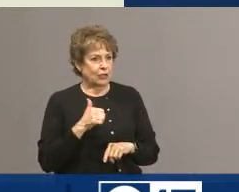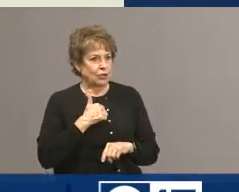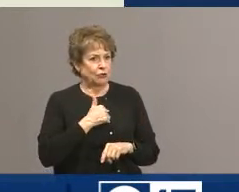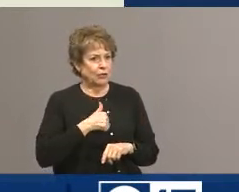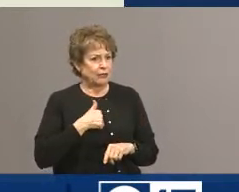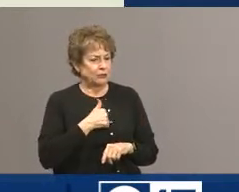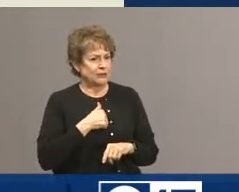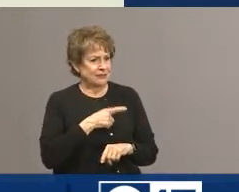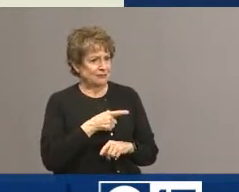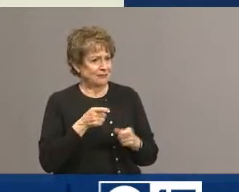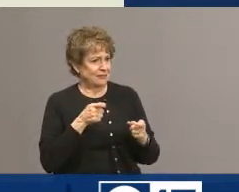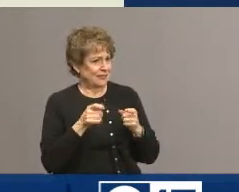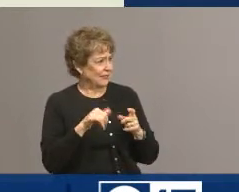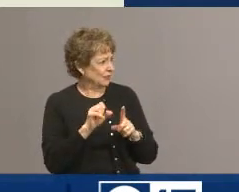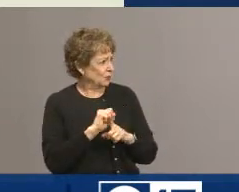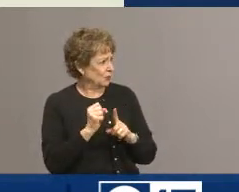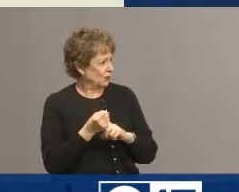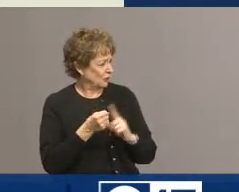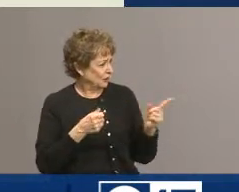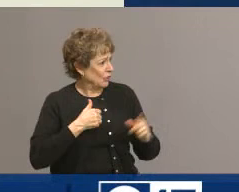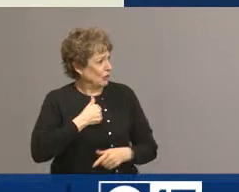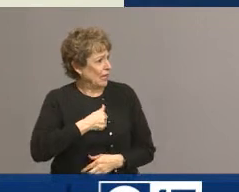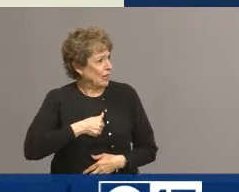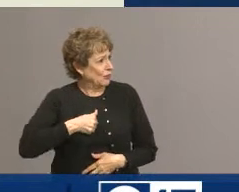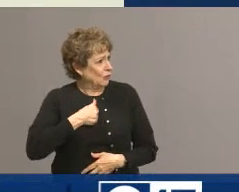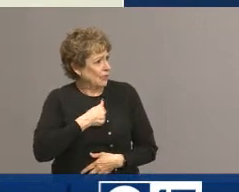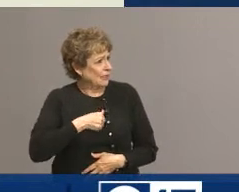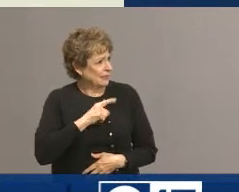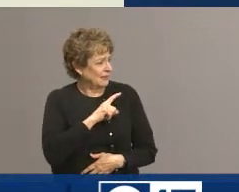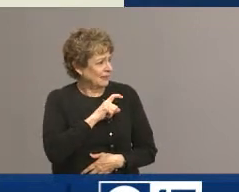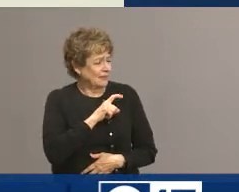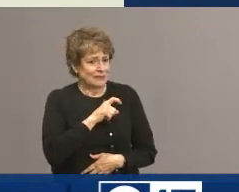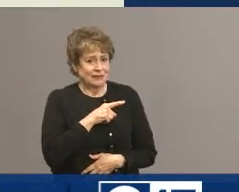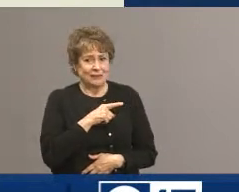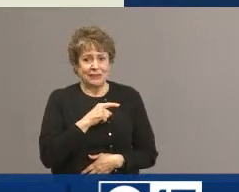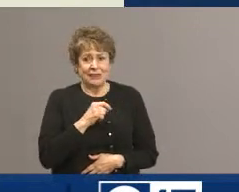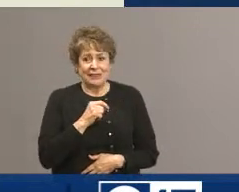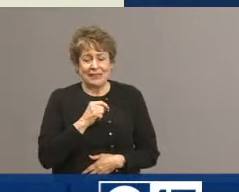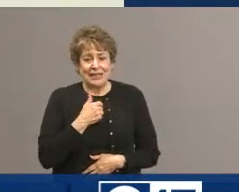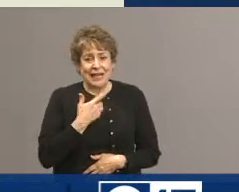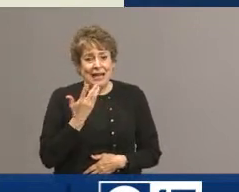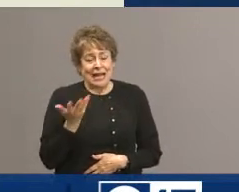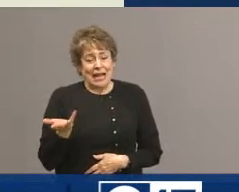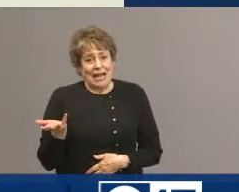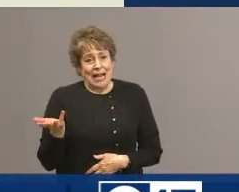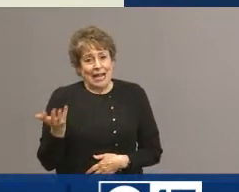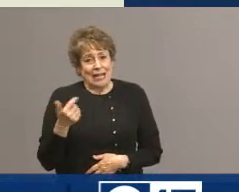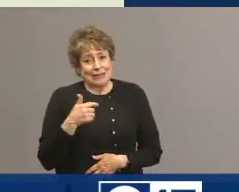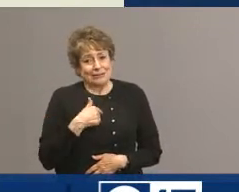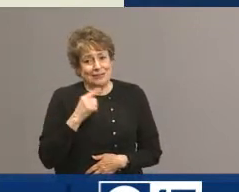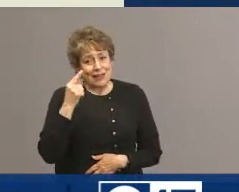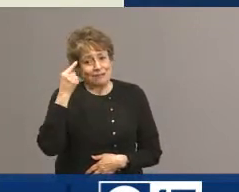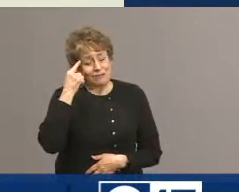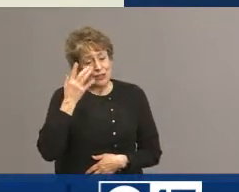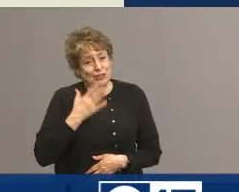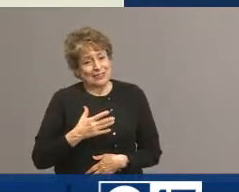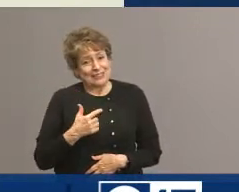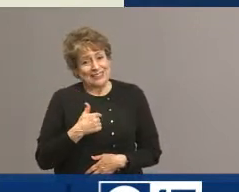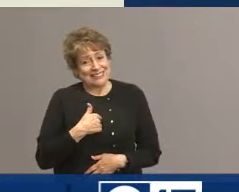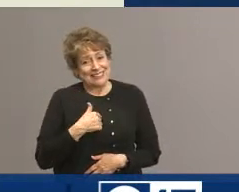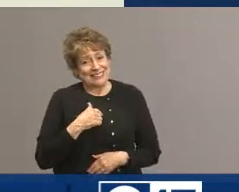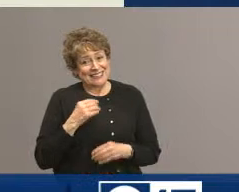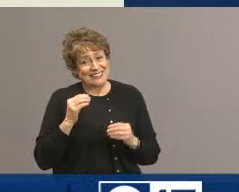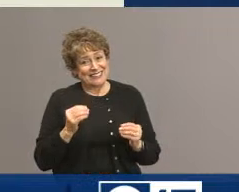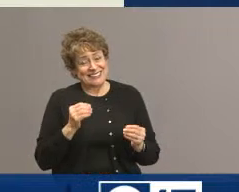Rachel, no decision has been easy since we declared